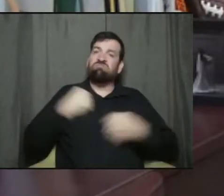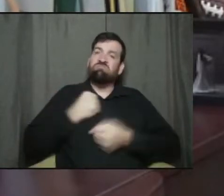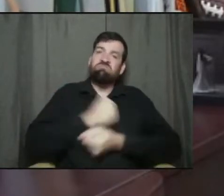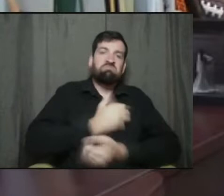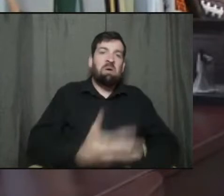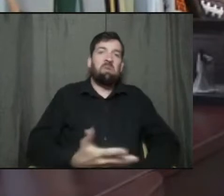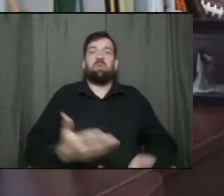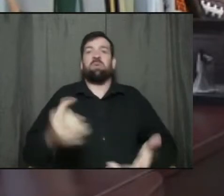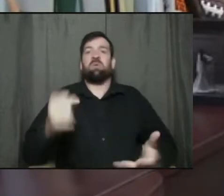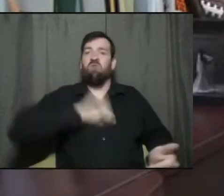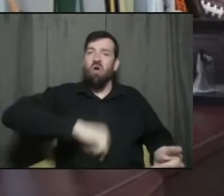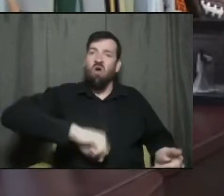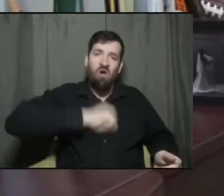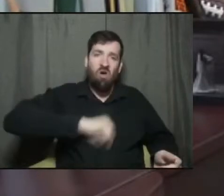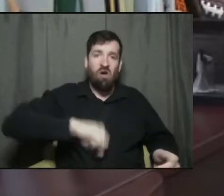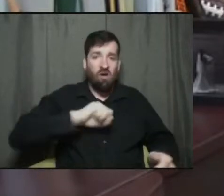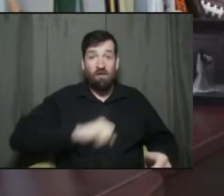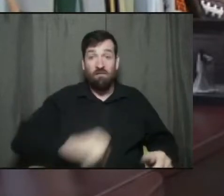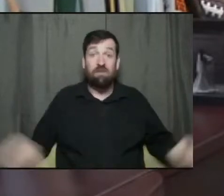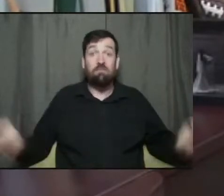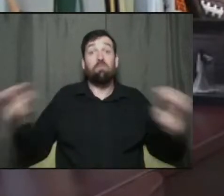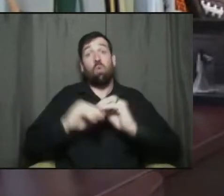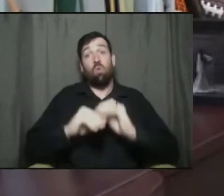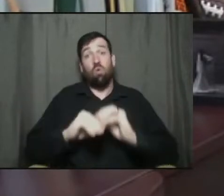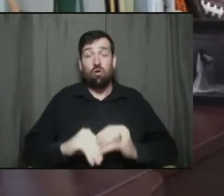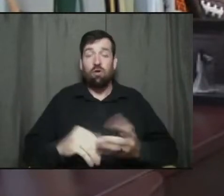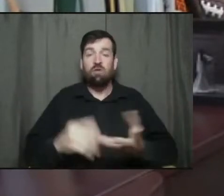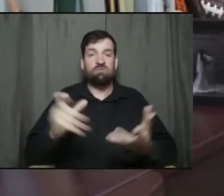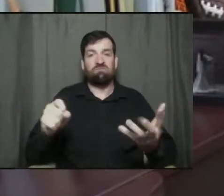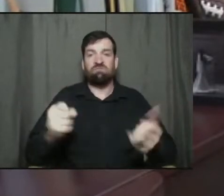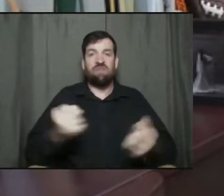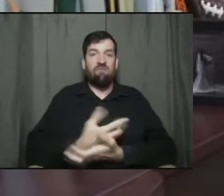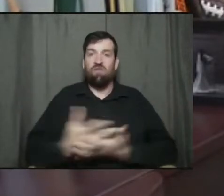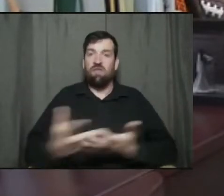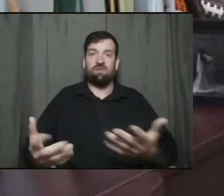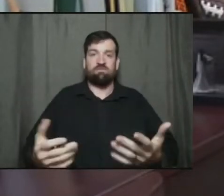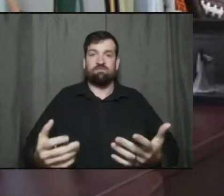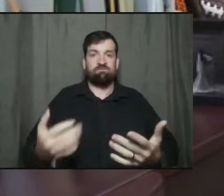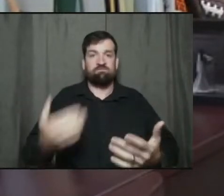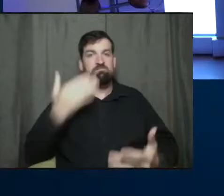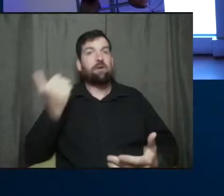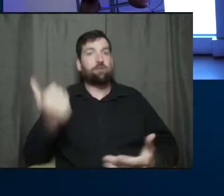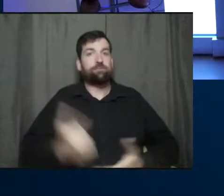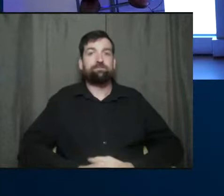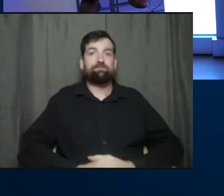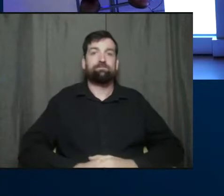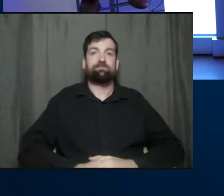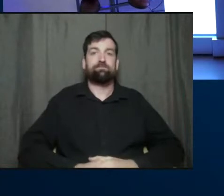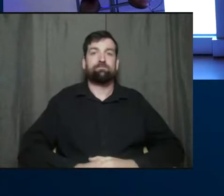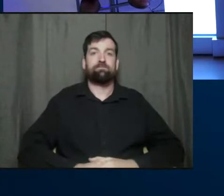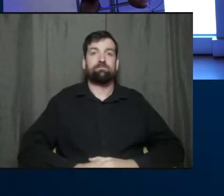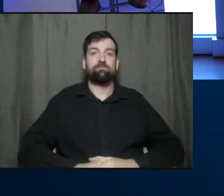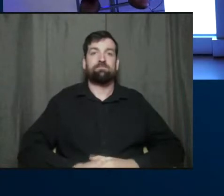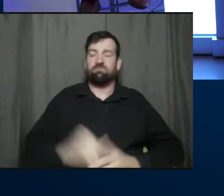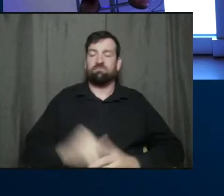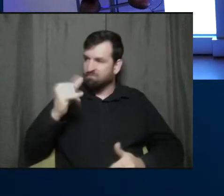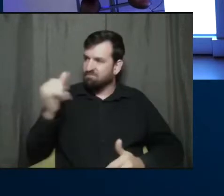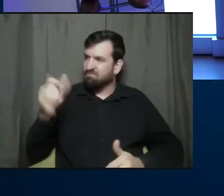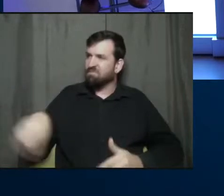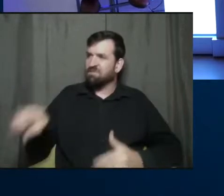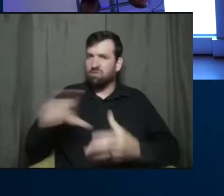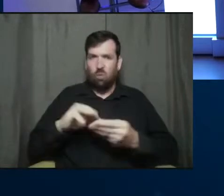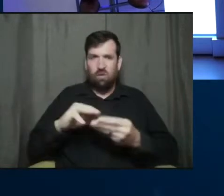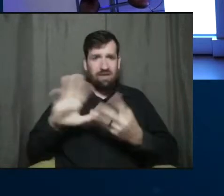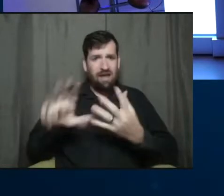more than normal, and everything's just better. So as you hear these stories, how does this affect you